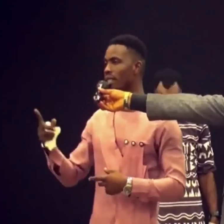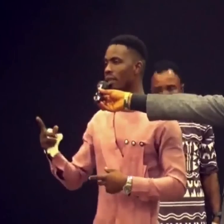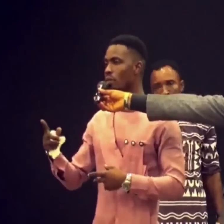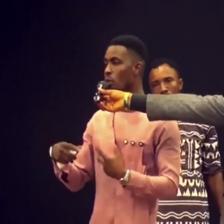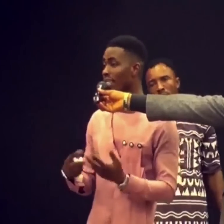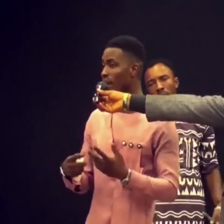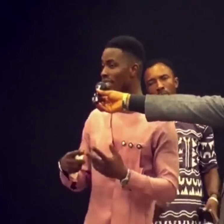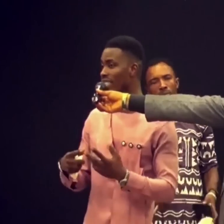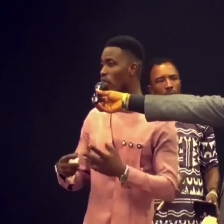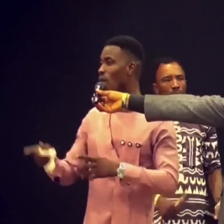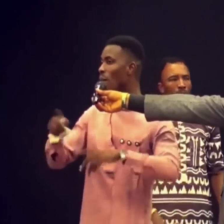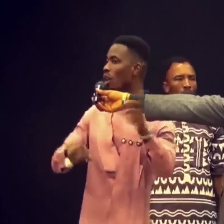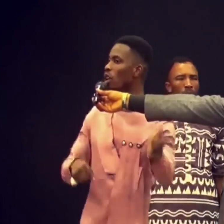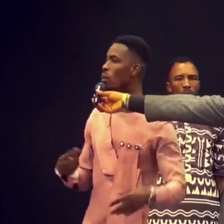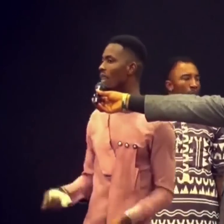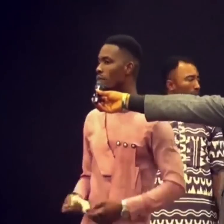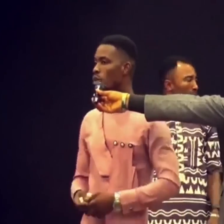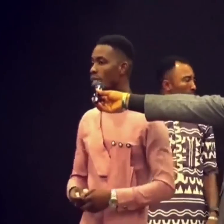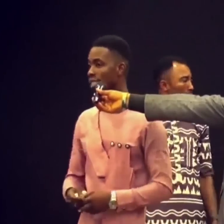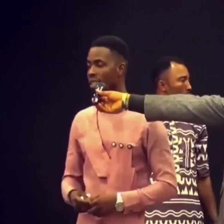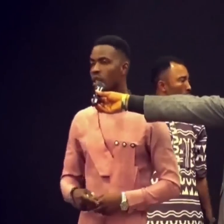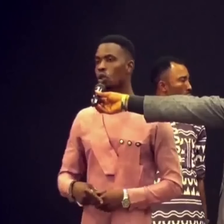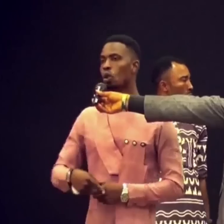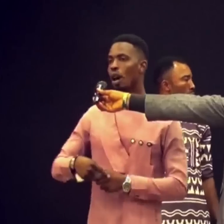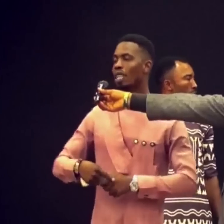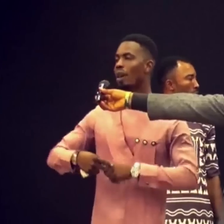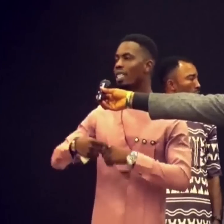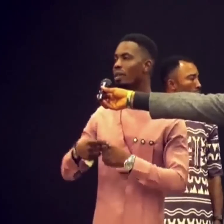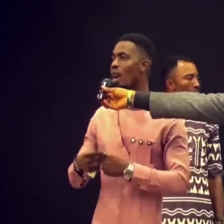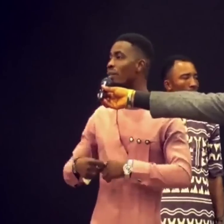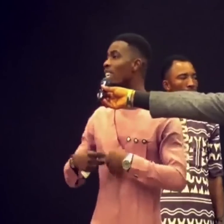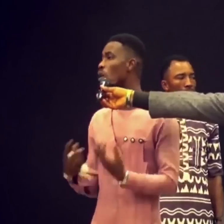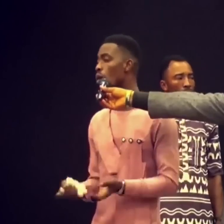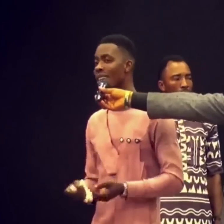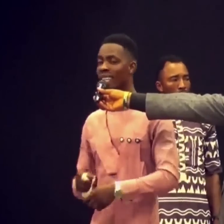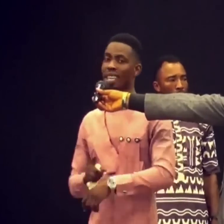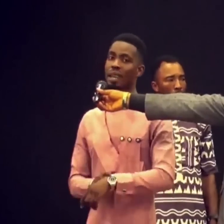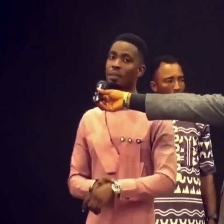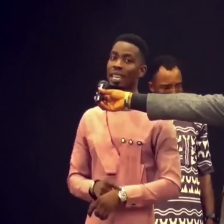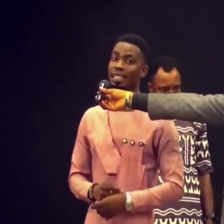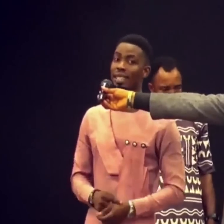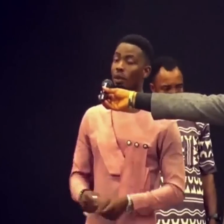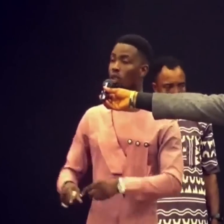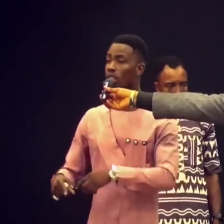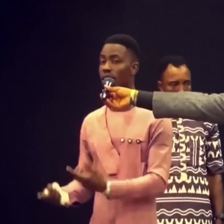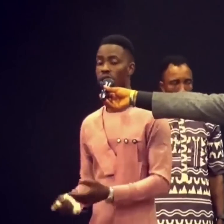lati ma ti battery yen ti run da wa pada lo le lo pe battery moto tete so o sha wa ni mo wa ni mi le lo mo pe mi le